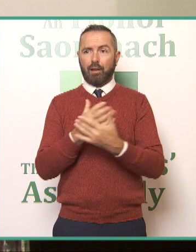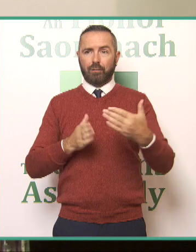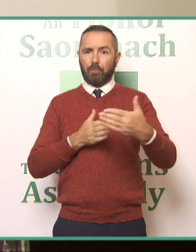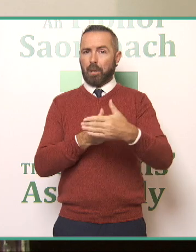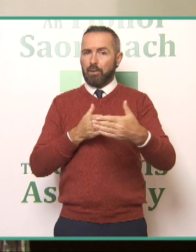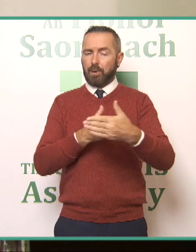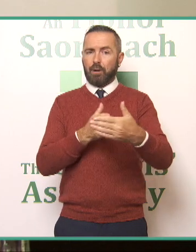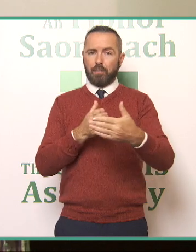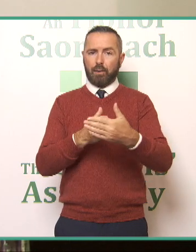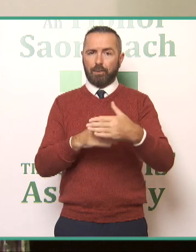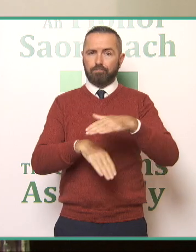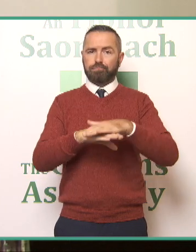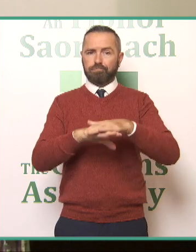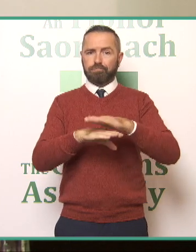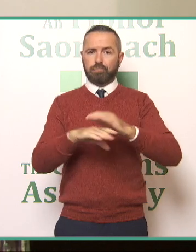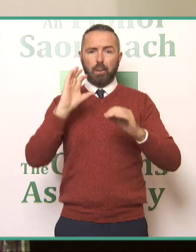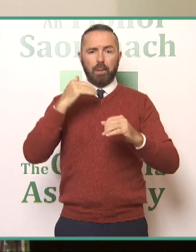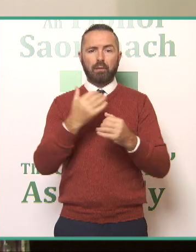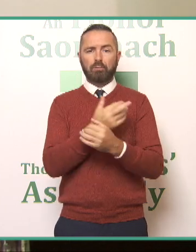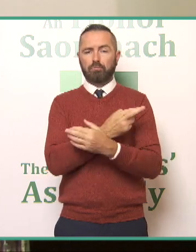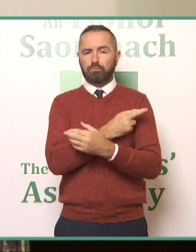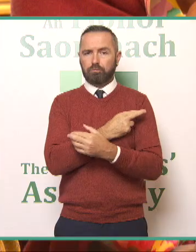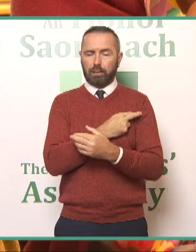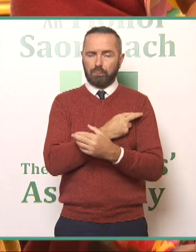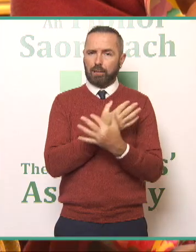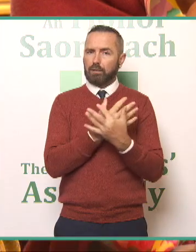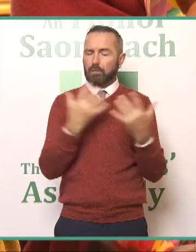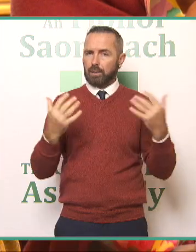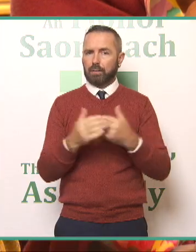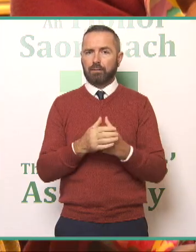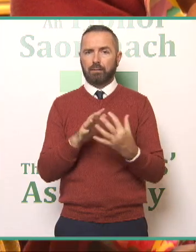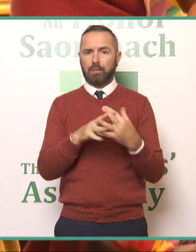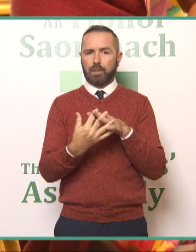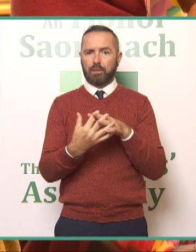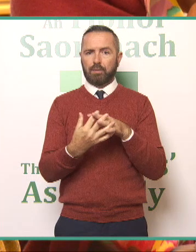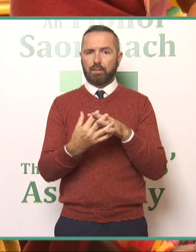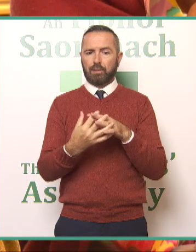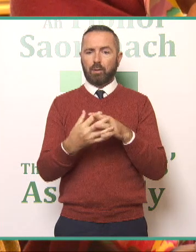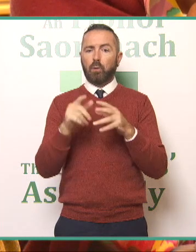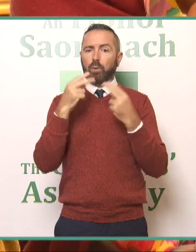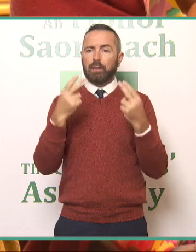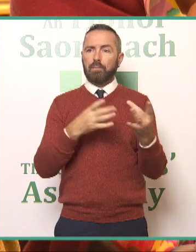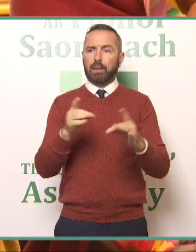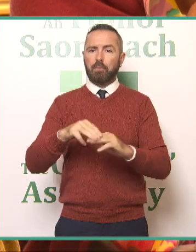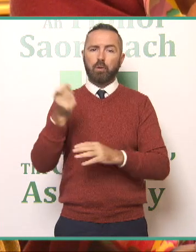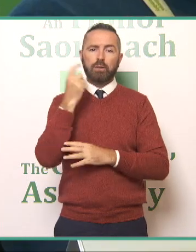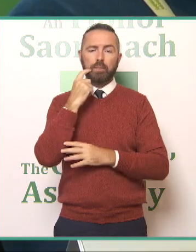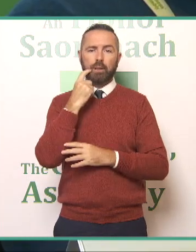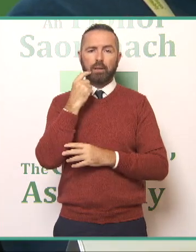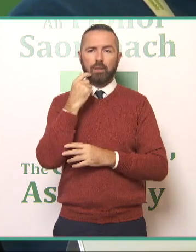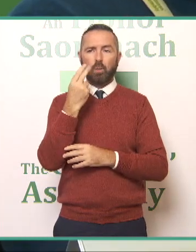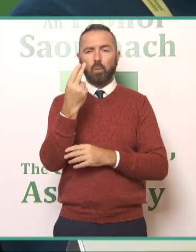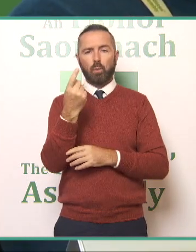the complexity. And this, I suppose my main point is this: we need to simplify the complexity. Even the example I'm most familiar with is the Common